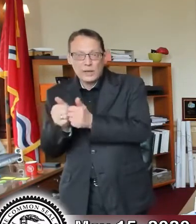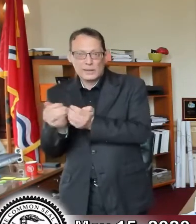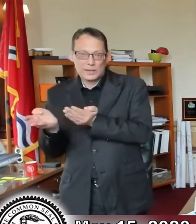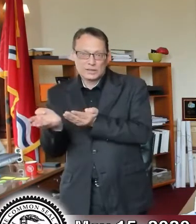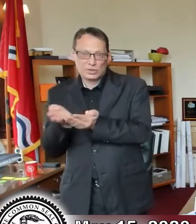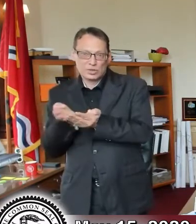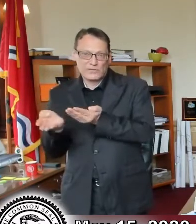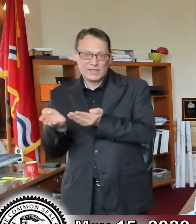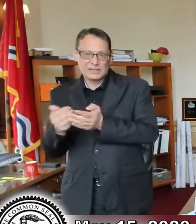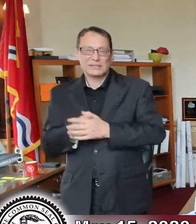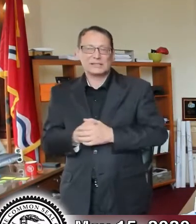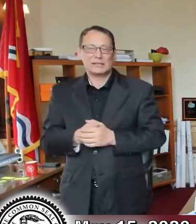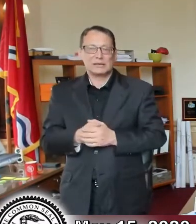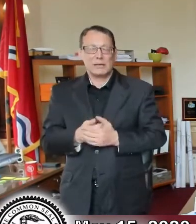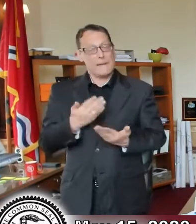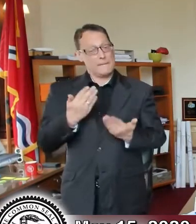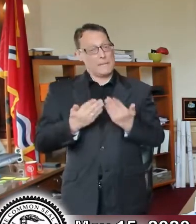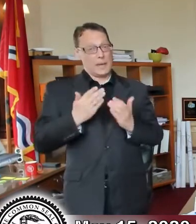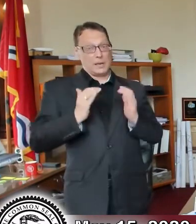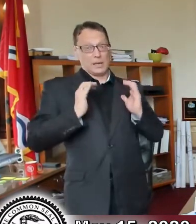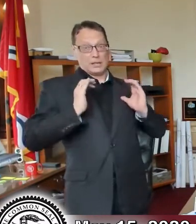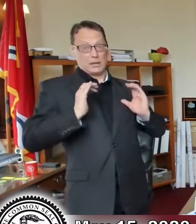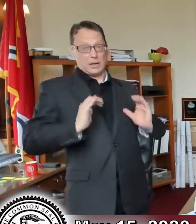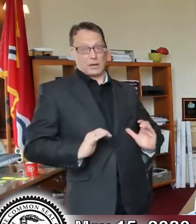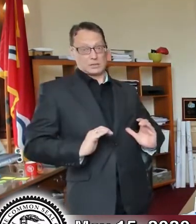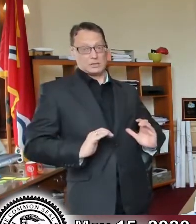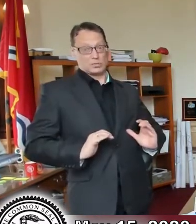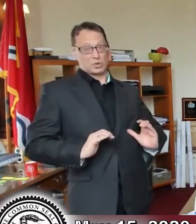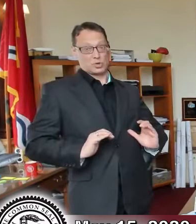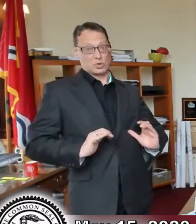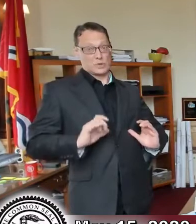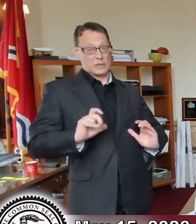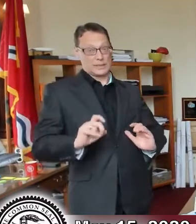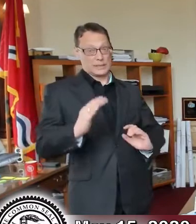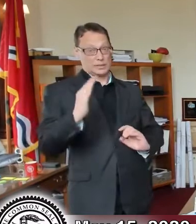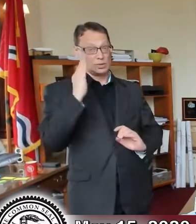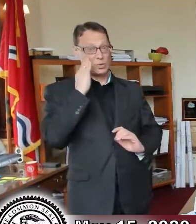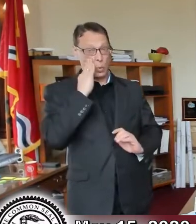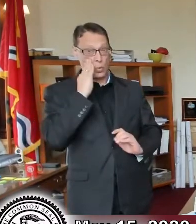and maybe the consumer, the customer, needs to know.